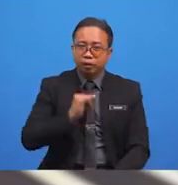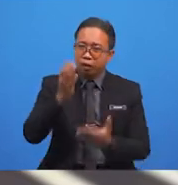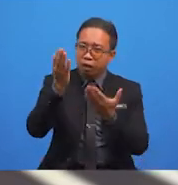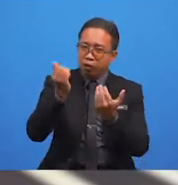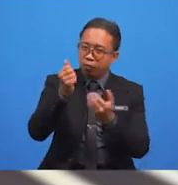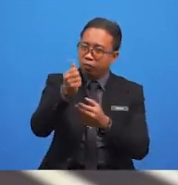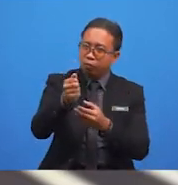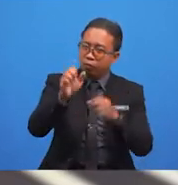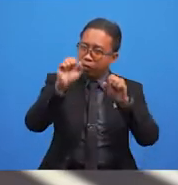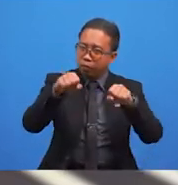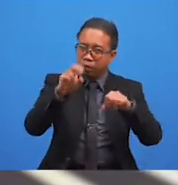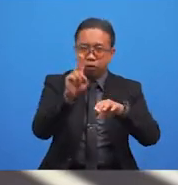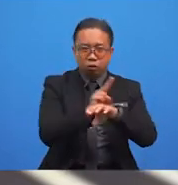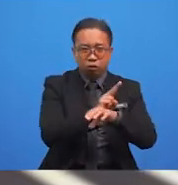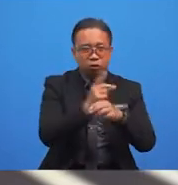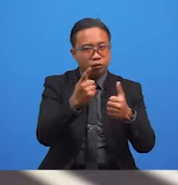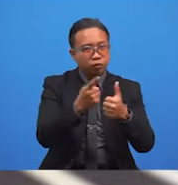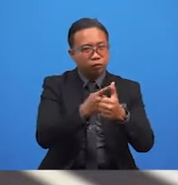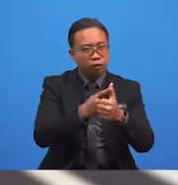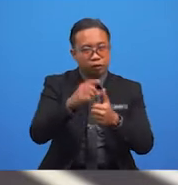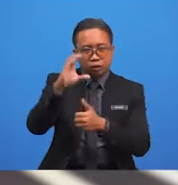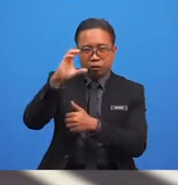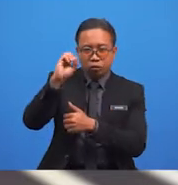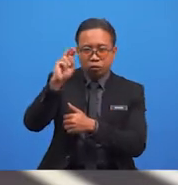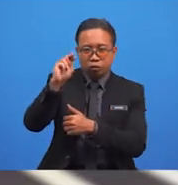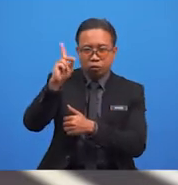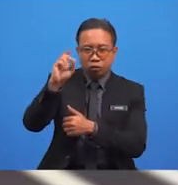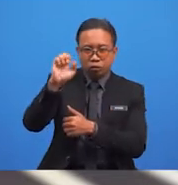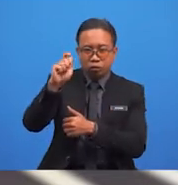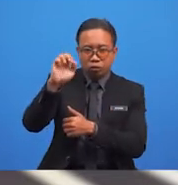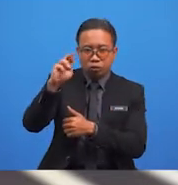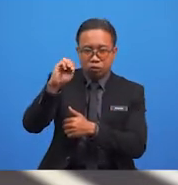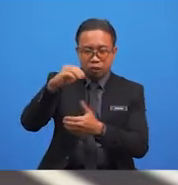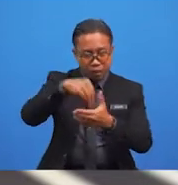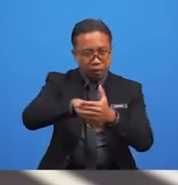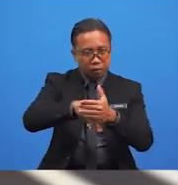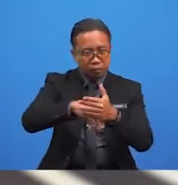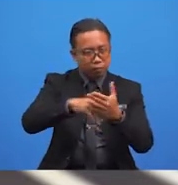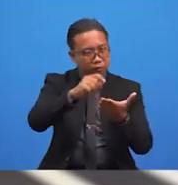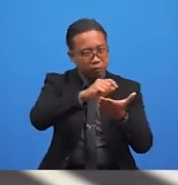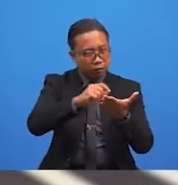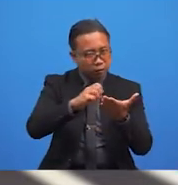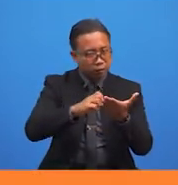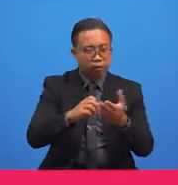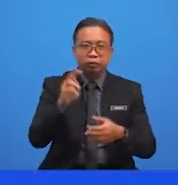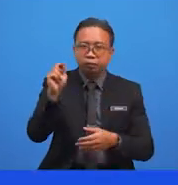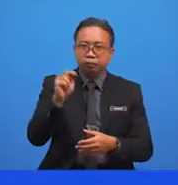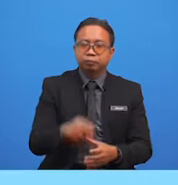I hope you are able to use first conditional sentences in your writing task later.